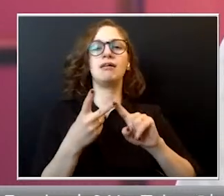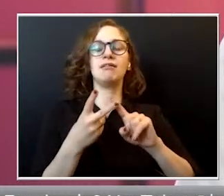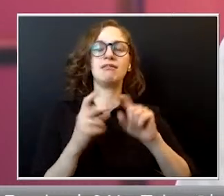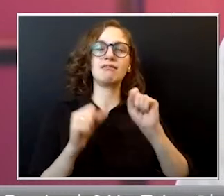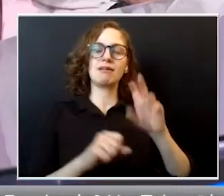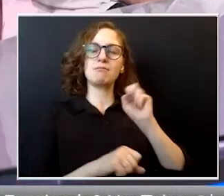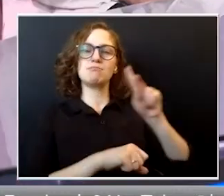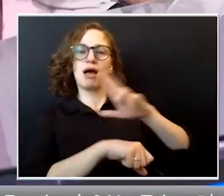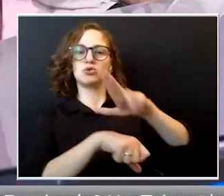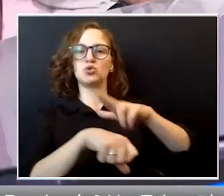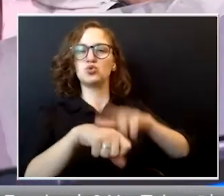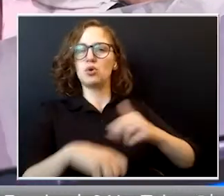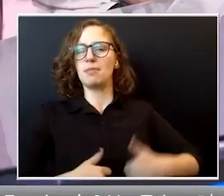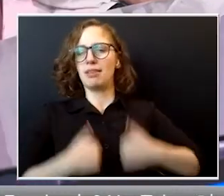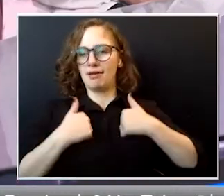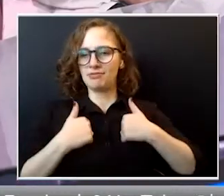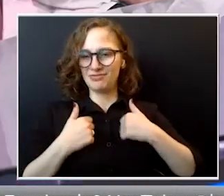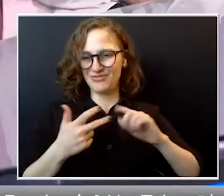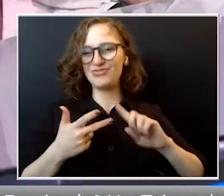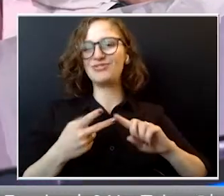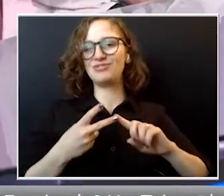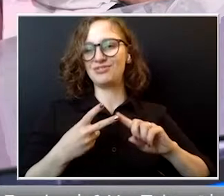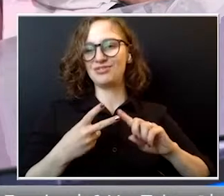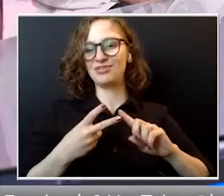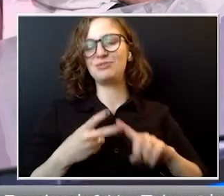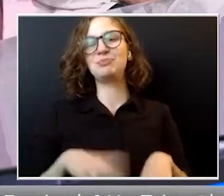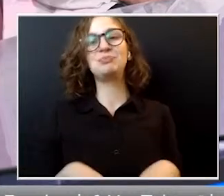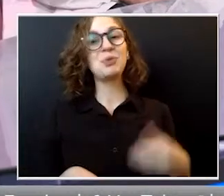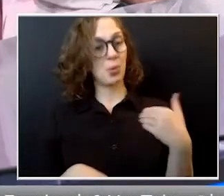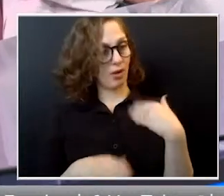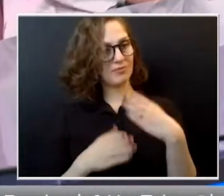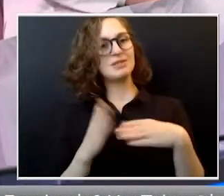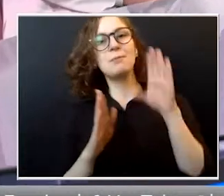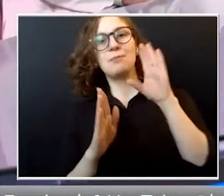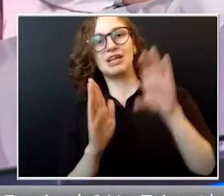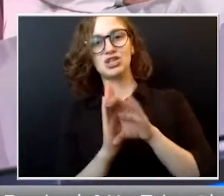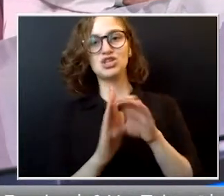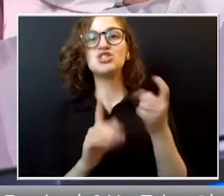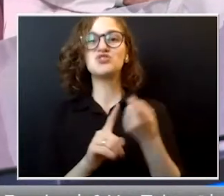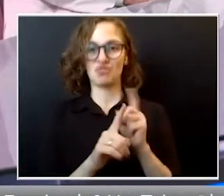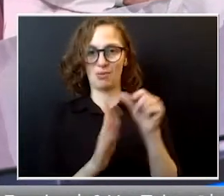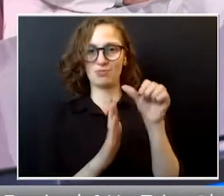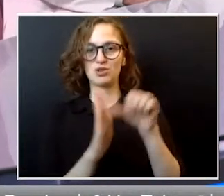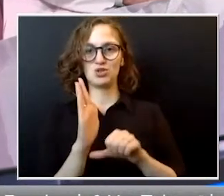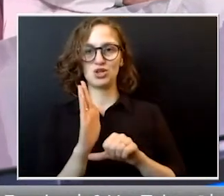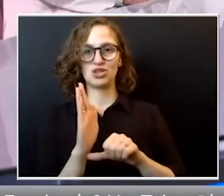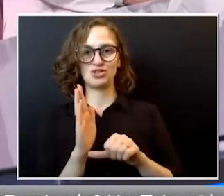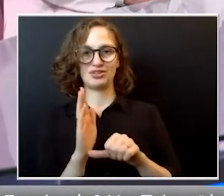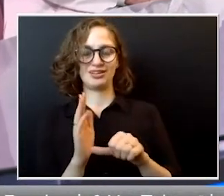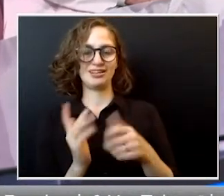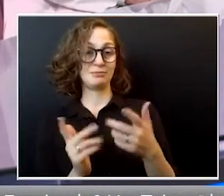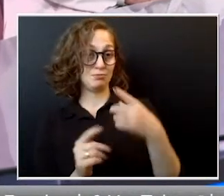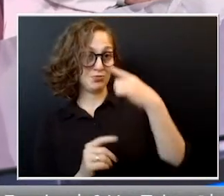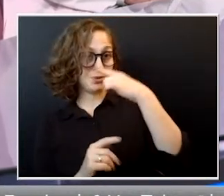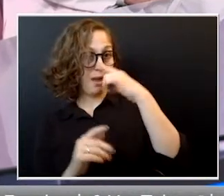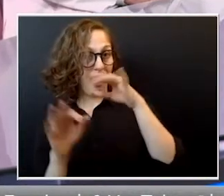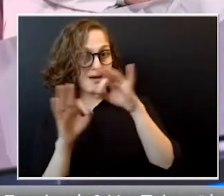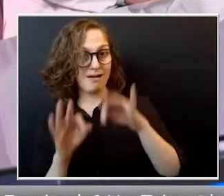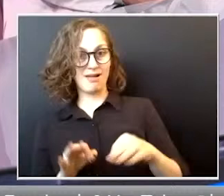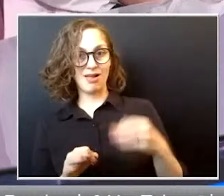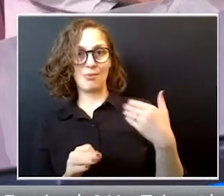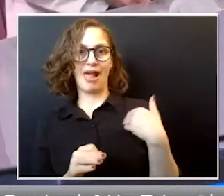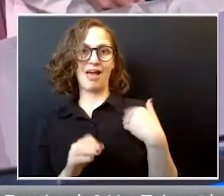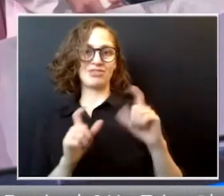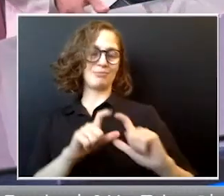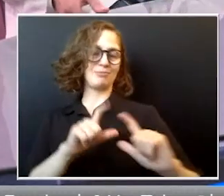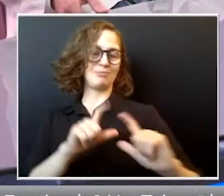before? Right. We have some pictures from Dr. Crawford's surgery. I'd love it if you could walk us through them. We've put them in the monitor so that you and Dr.